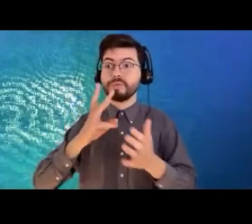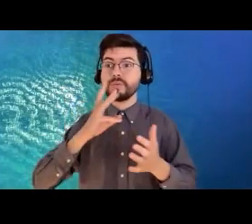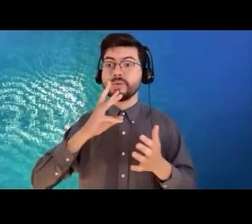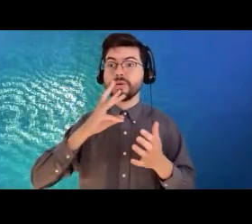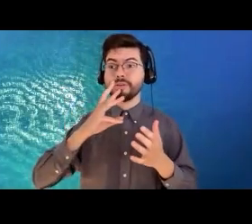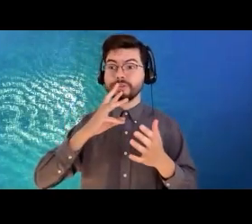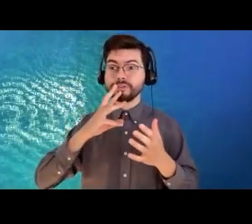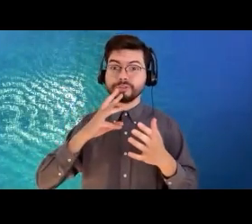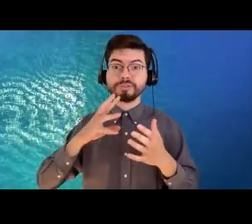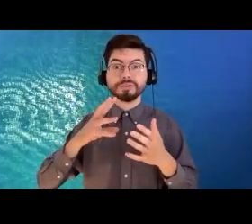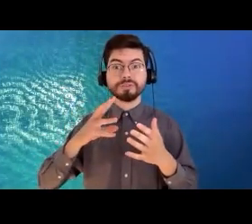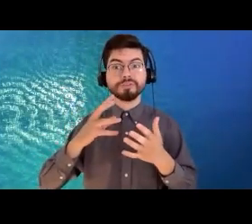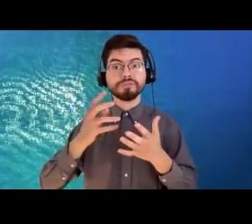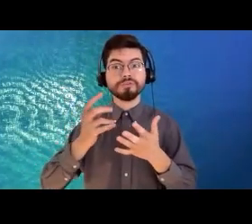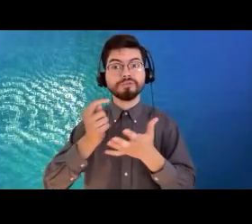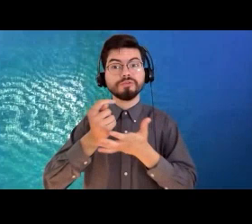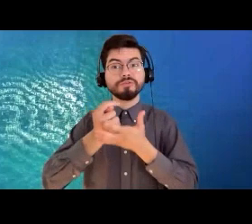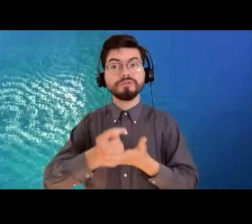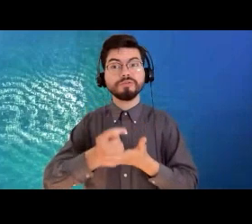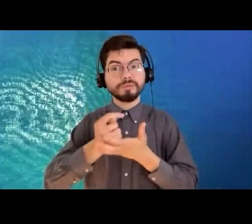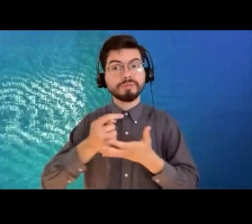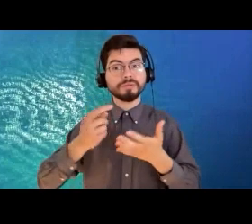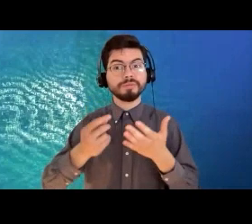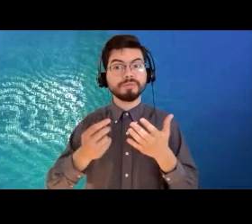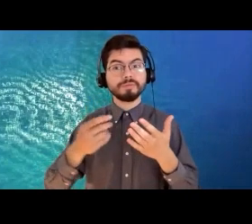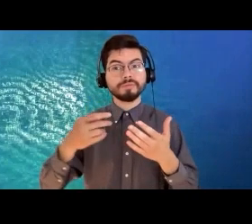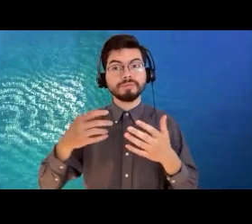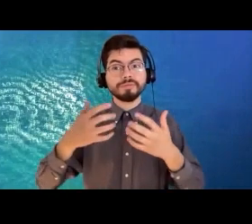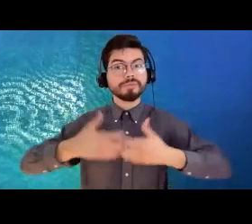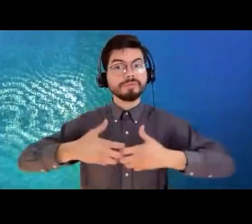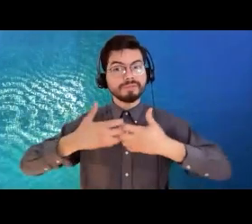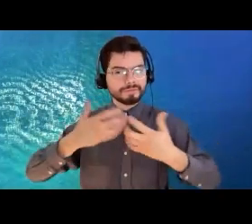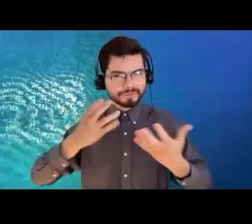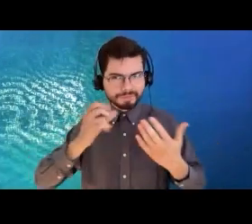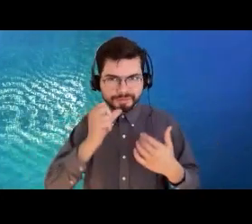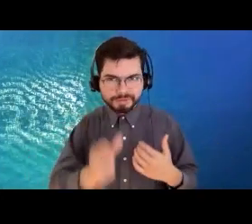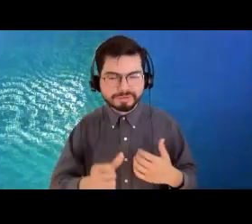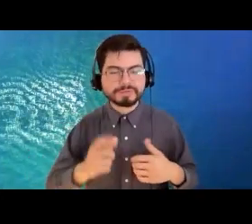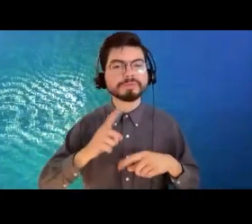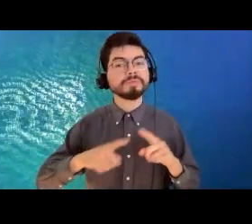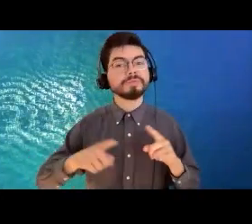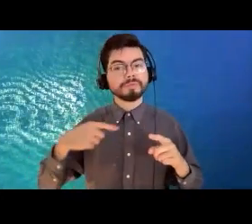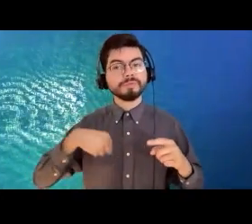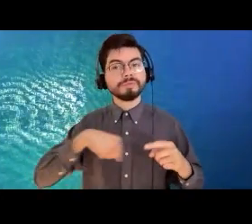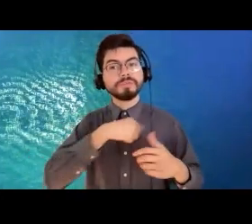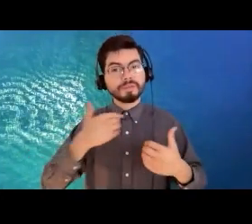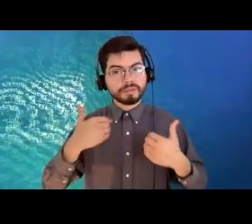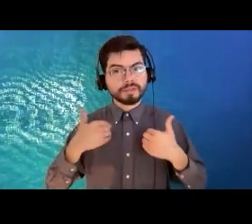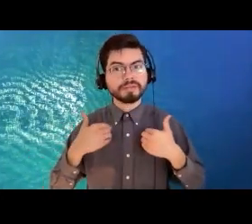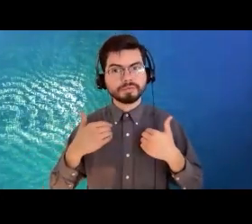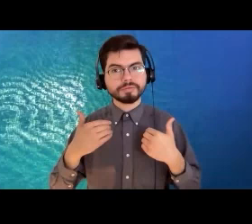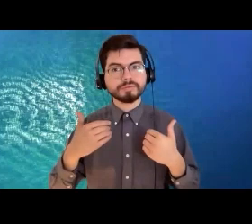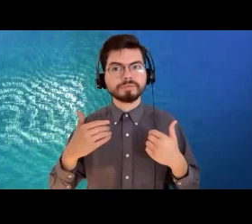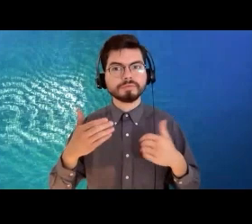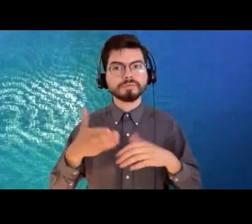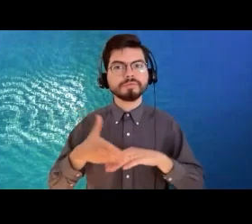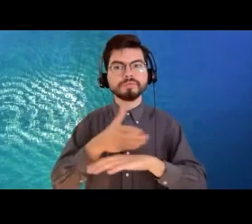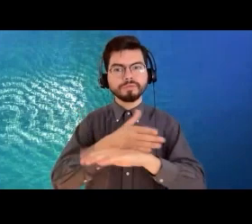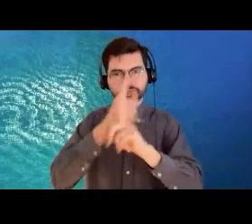some information about that too, because we have a rather large improvement program around upgrading those facilities to serve the